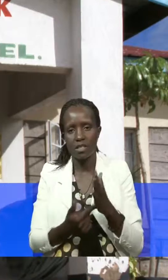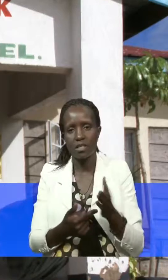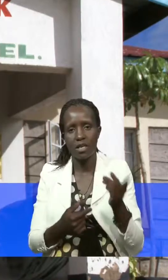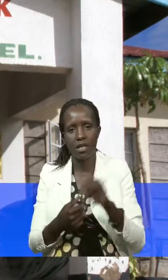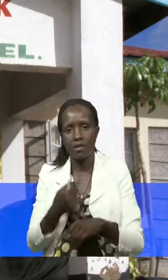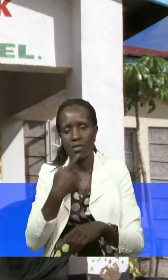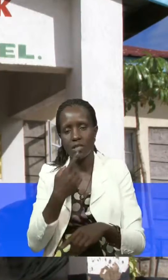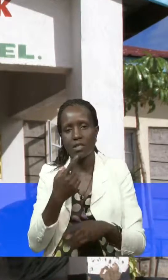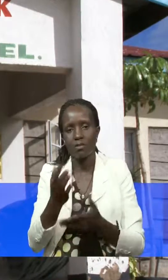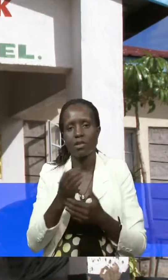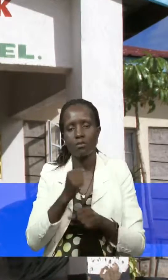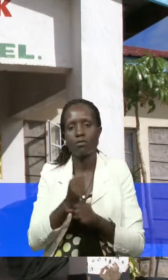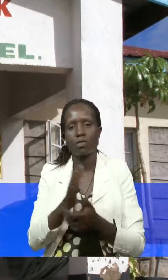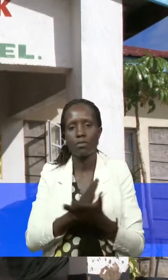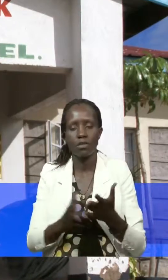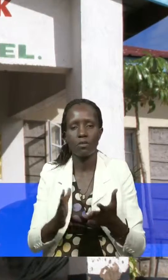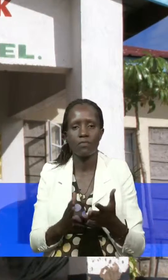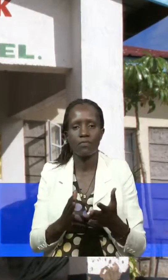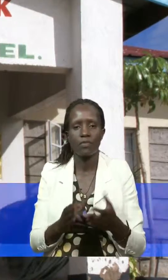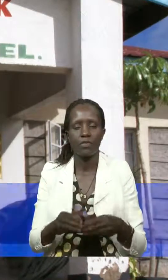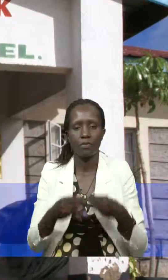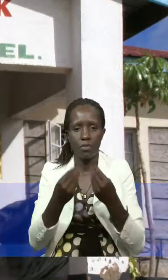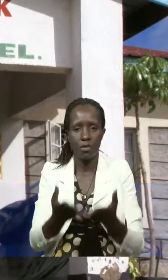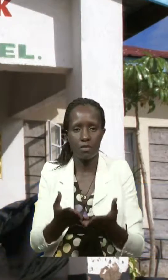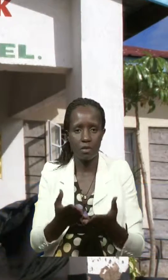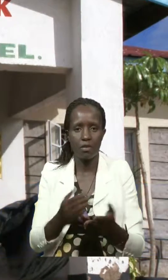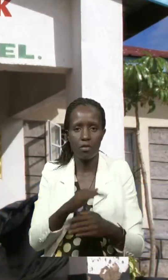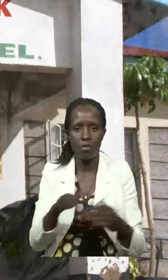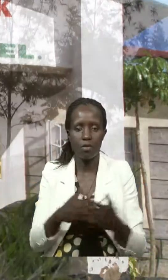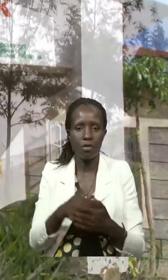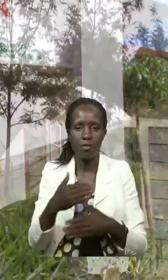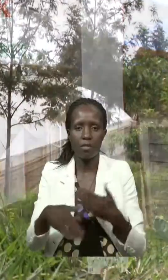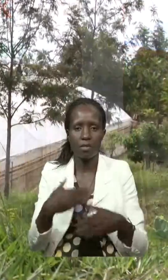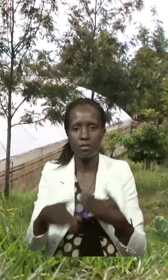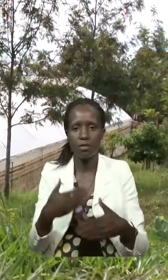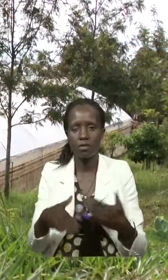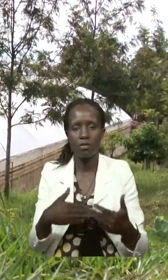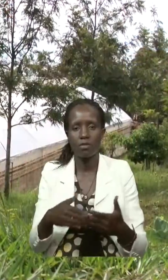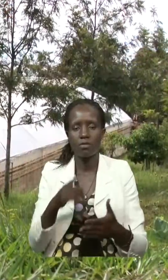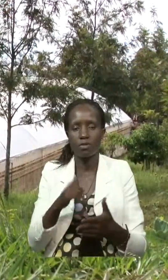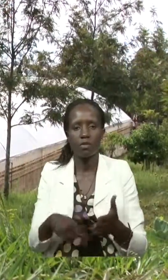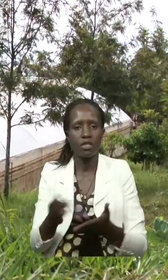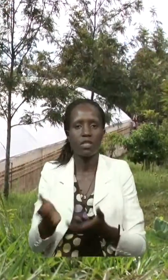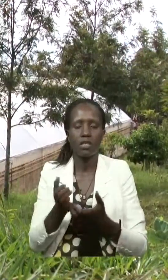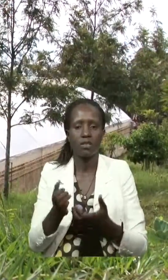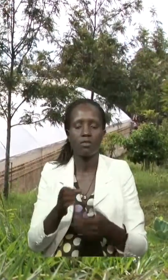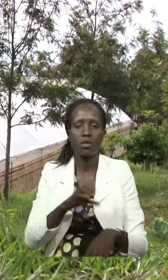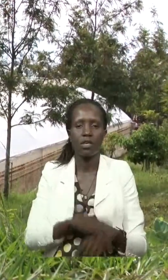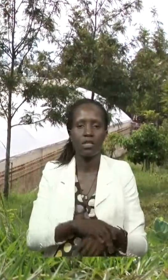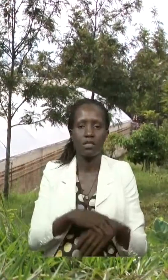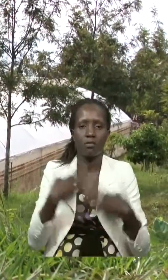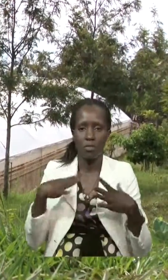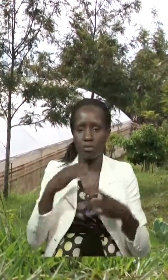told us that we needed to do something so that we could be given the rest of the materials for the greenhouse. So what was required was we